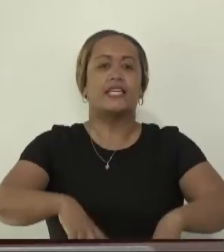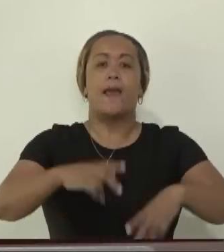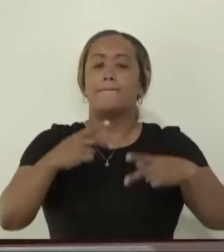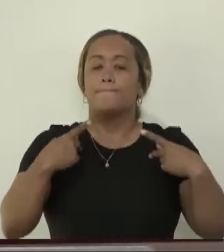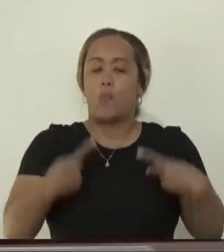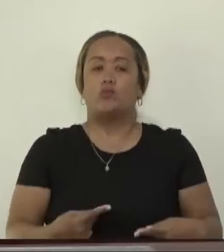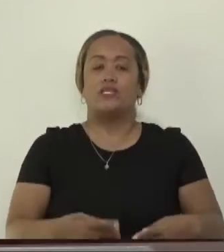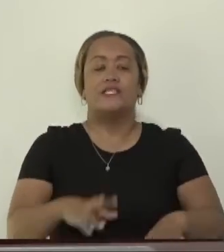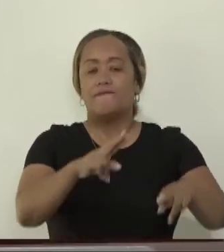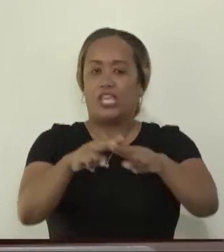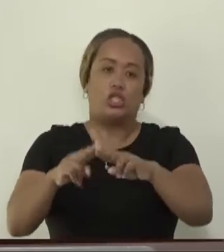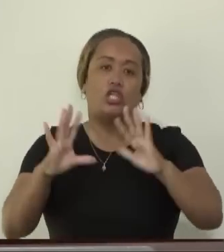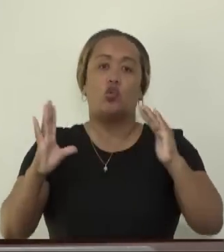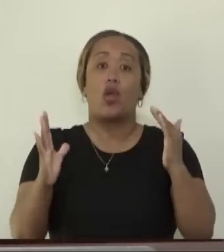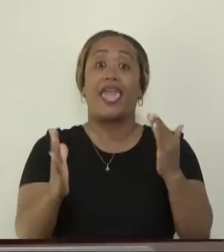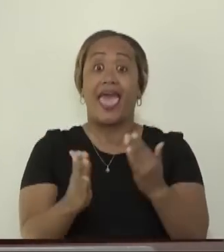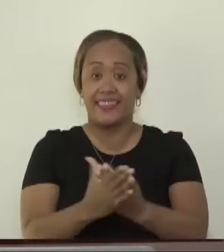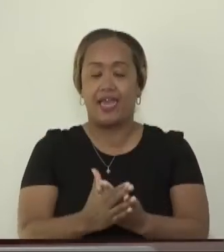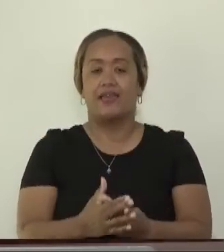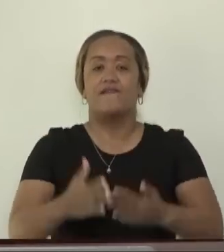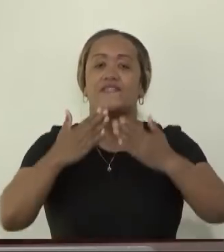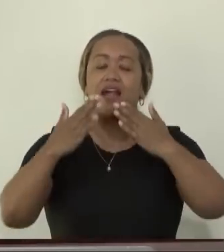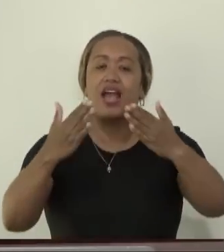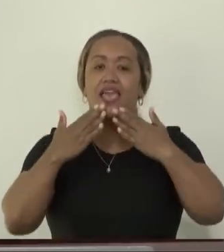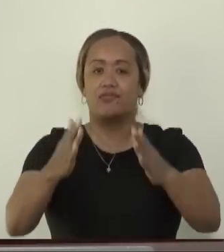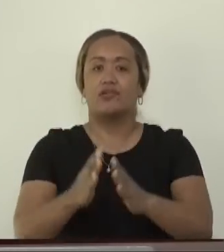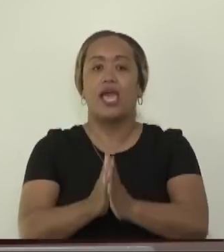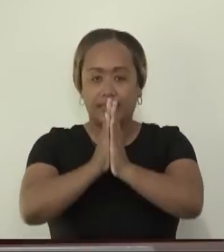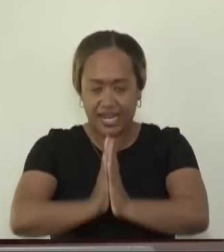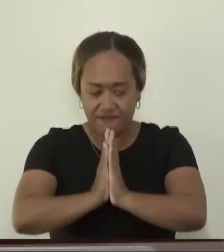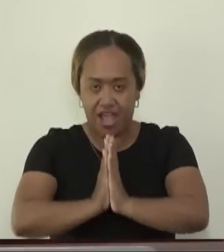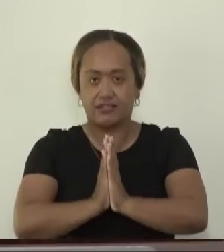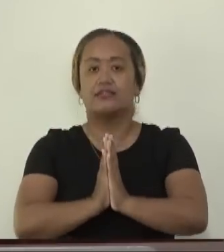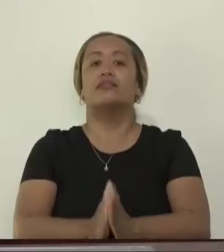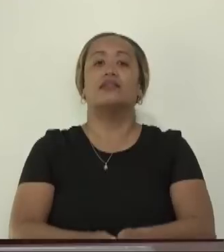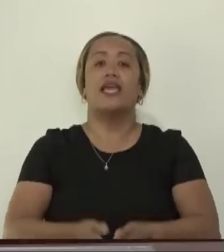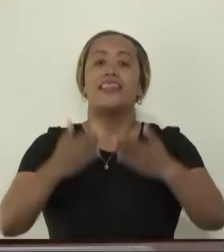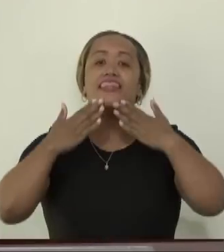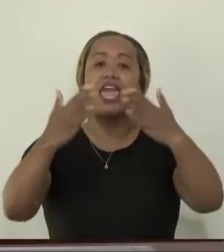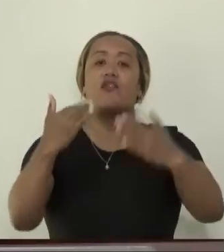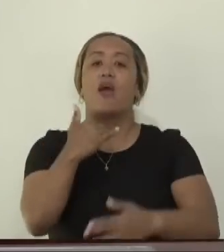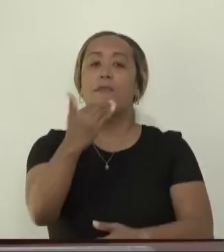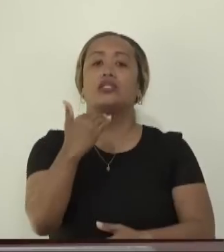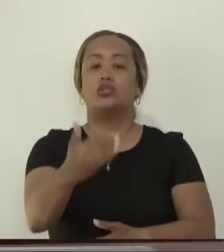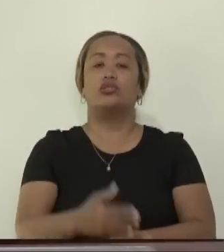prosperous Fiji together. Vinaba Lebu, Danebad, and thank you very